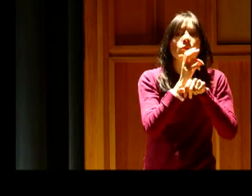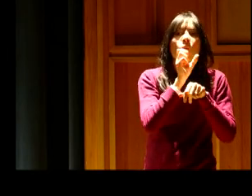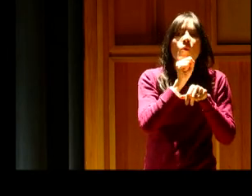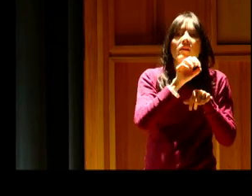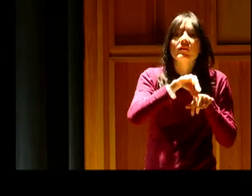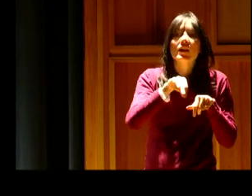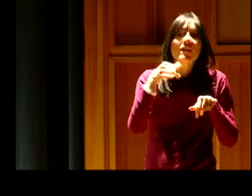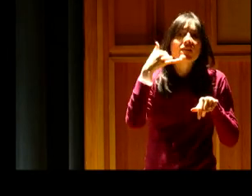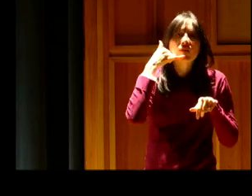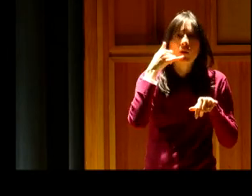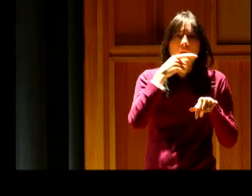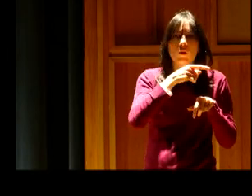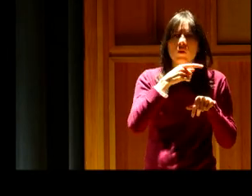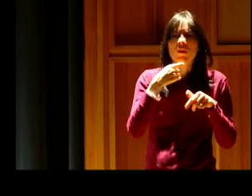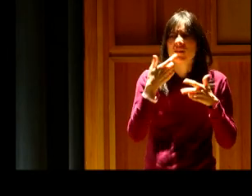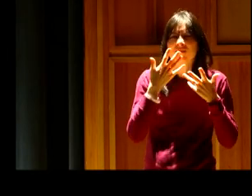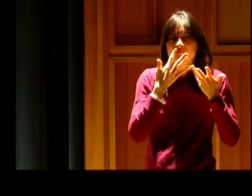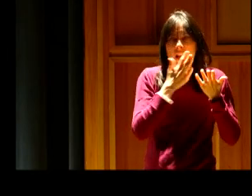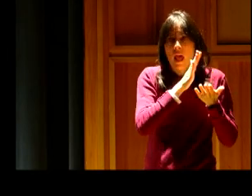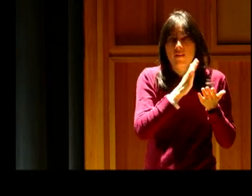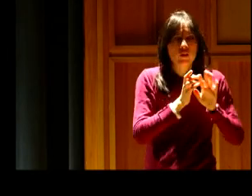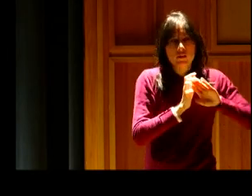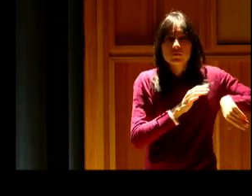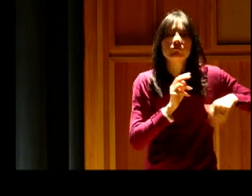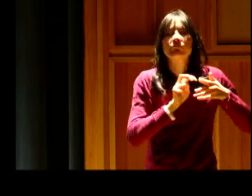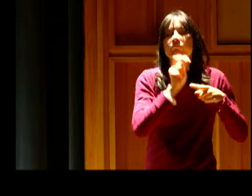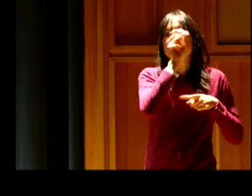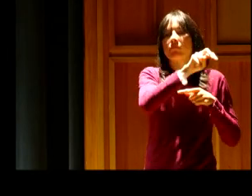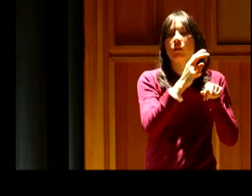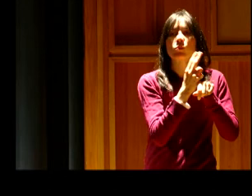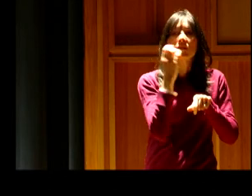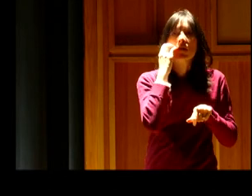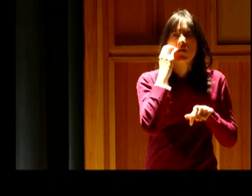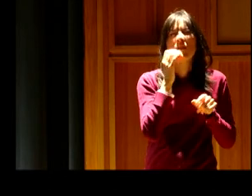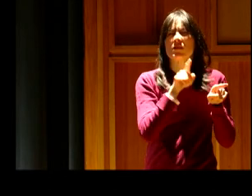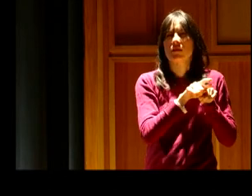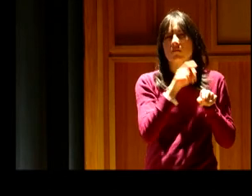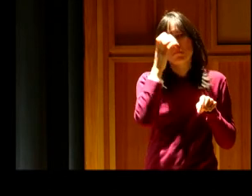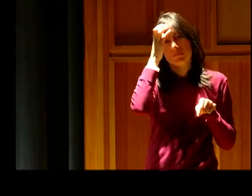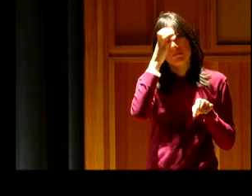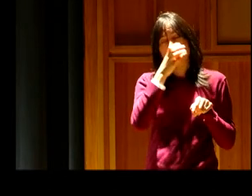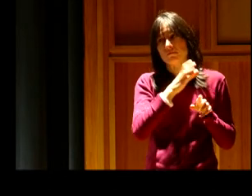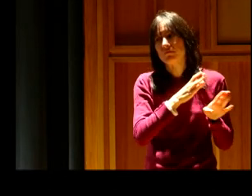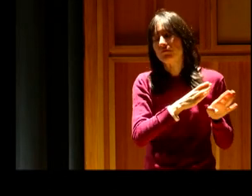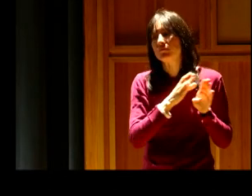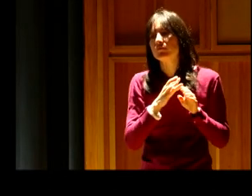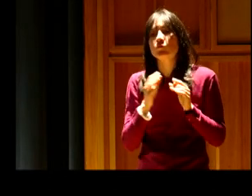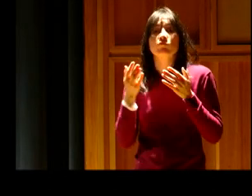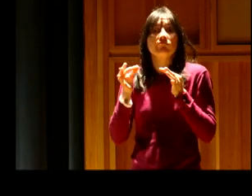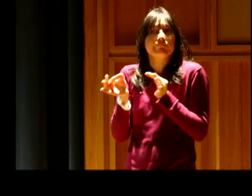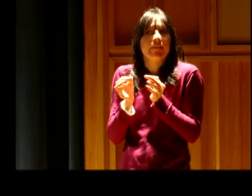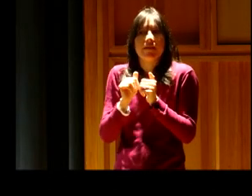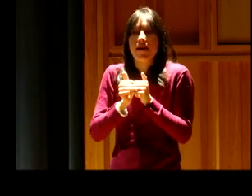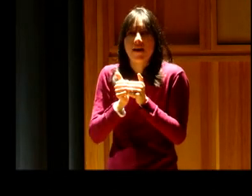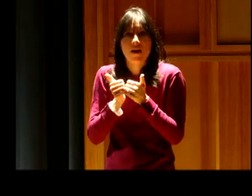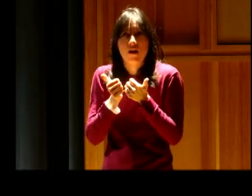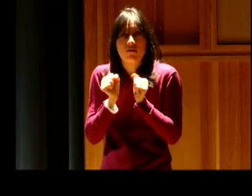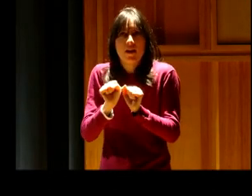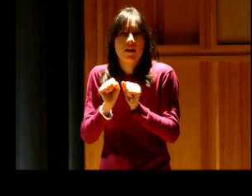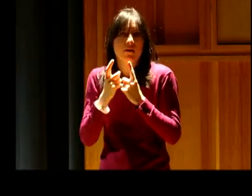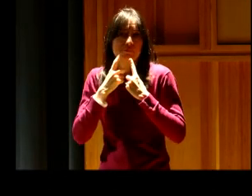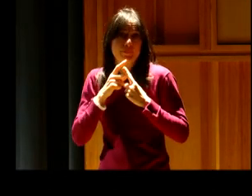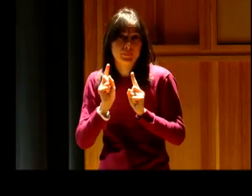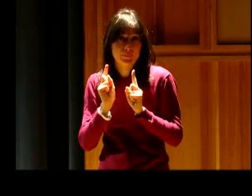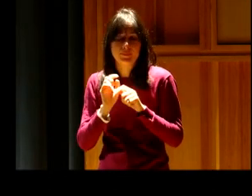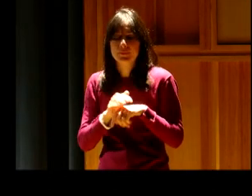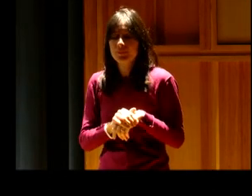vision. And now I want to talk a little bit about how do we get there. So in